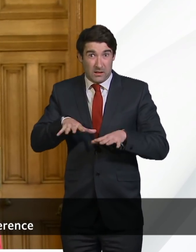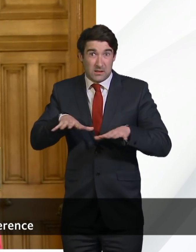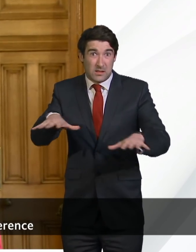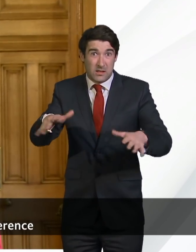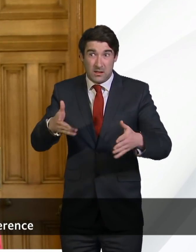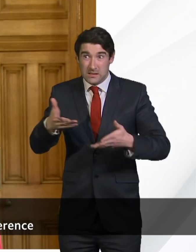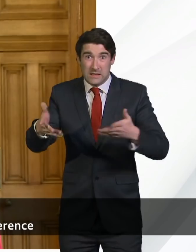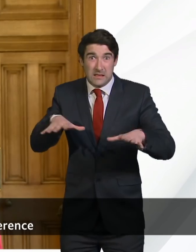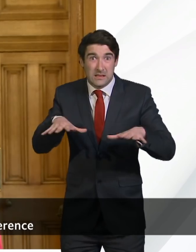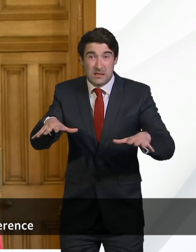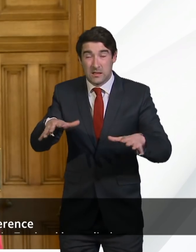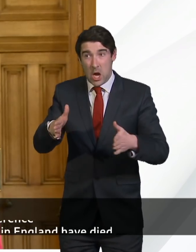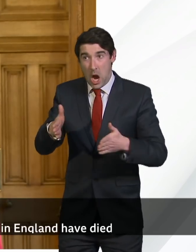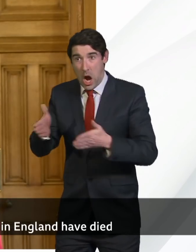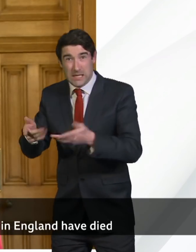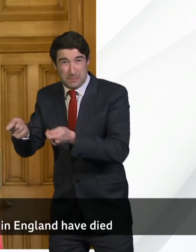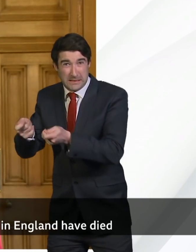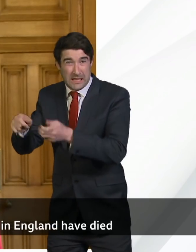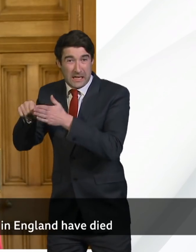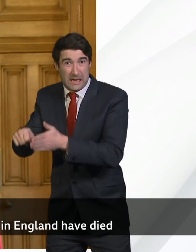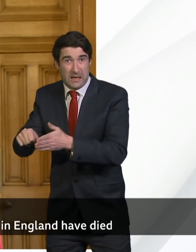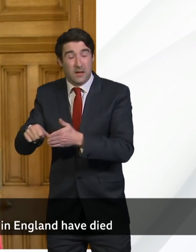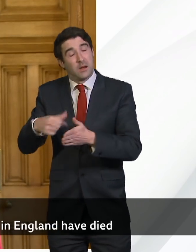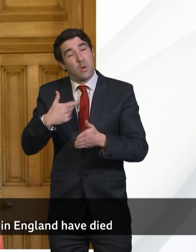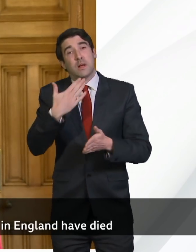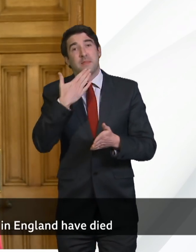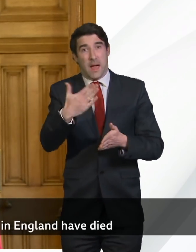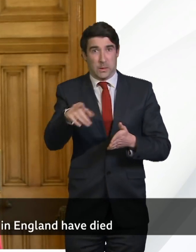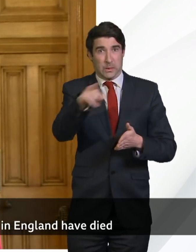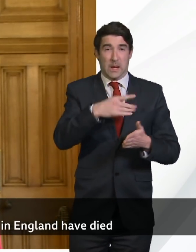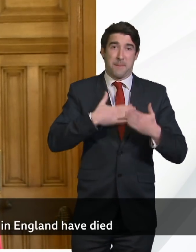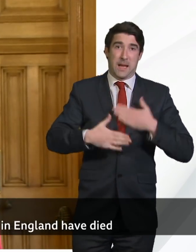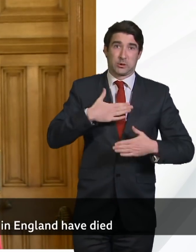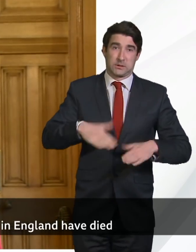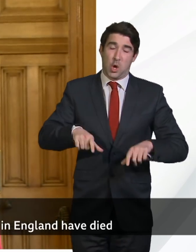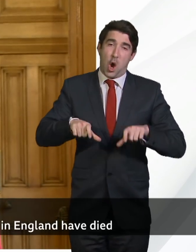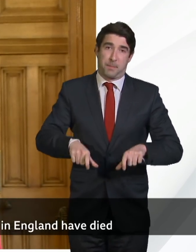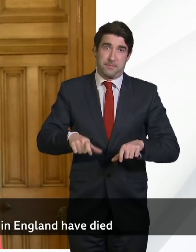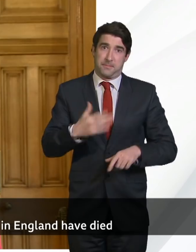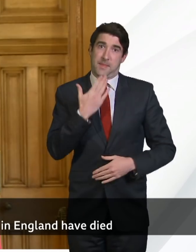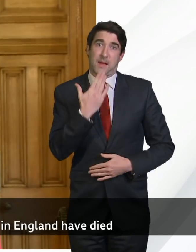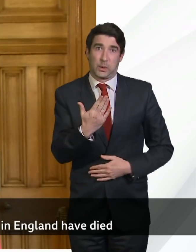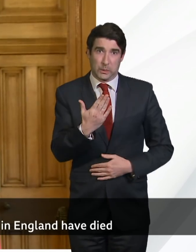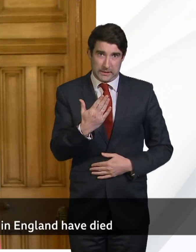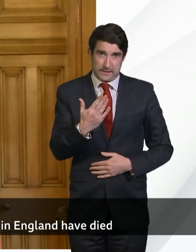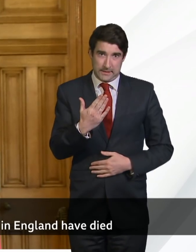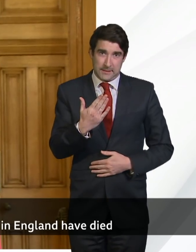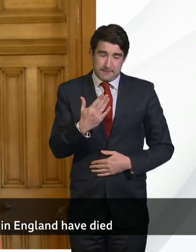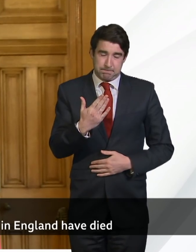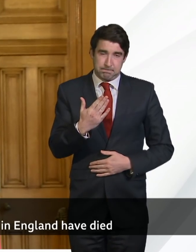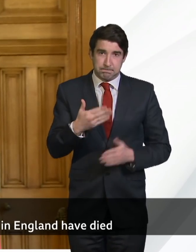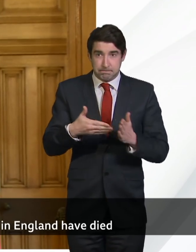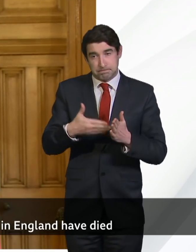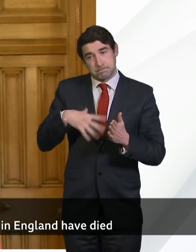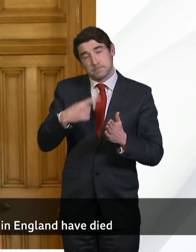who's gone the extra mile during this very challenging period. Thank you to all of those who are looking after us in our time